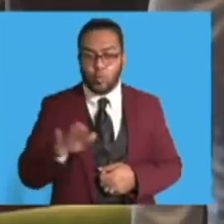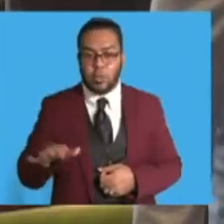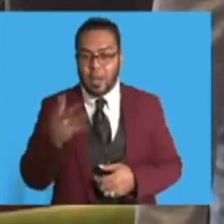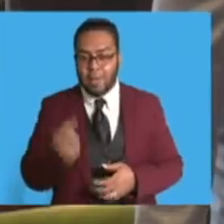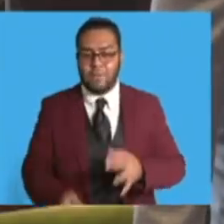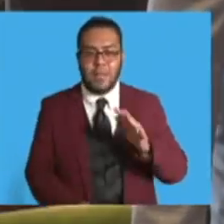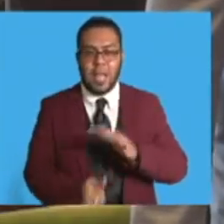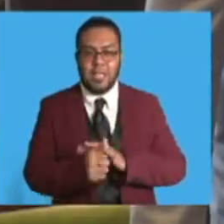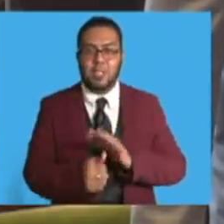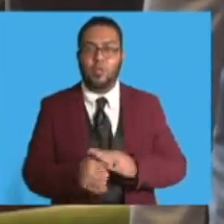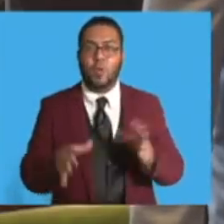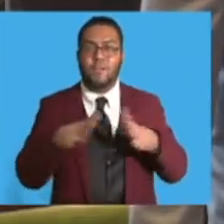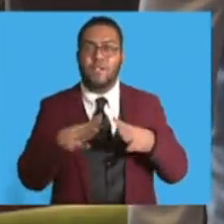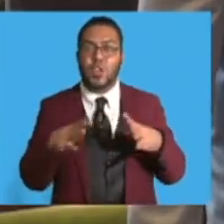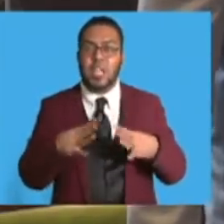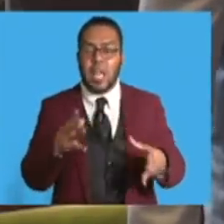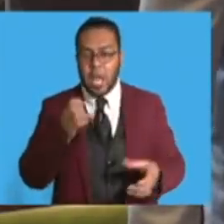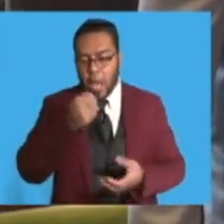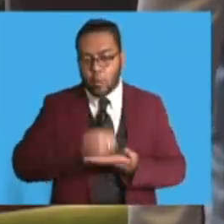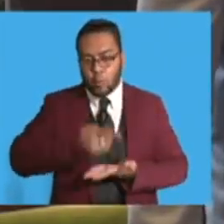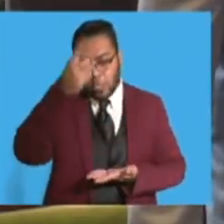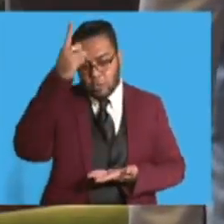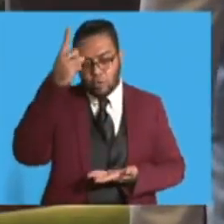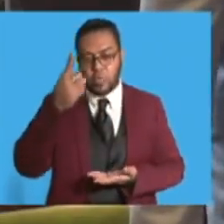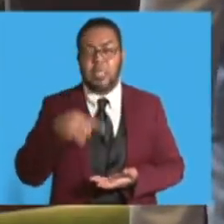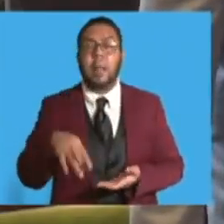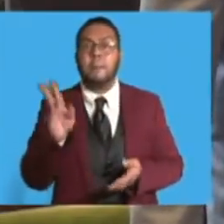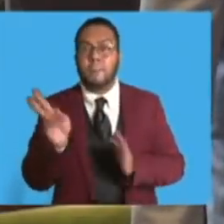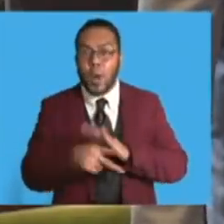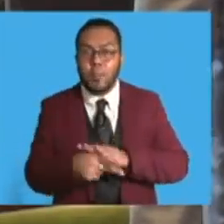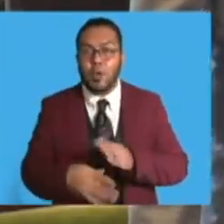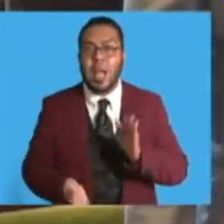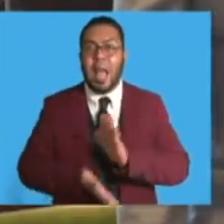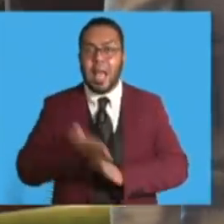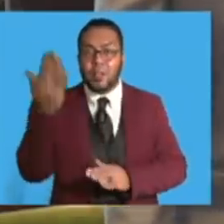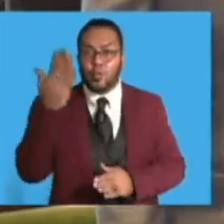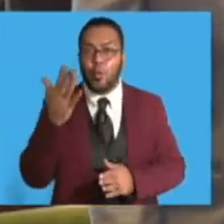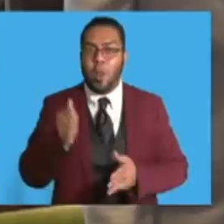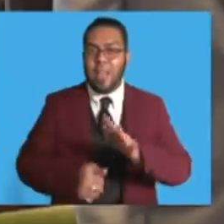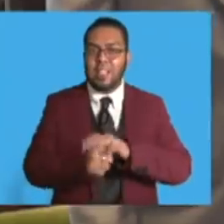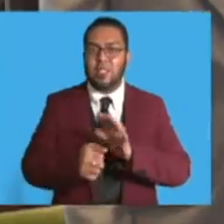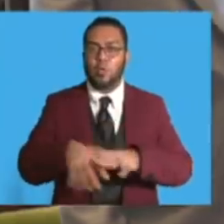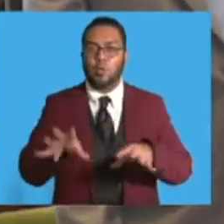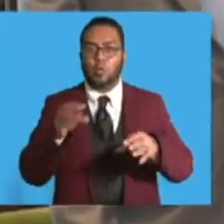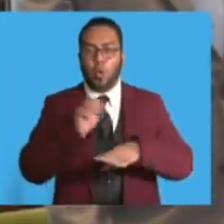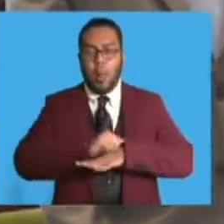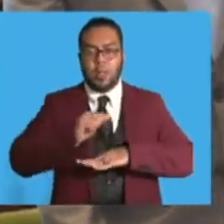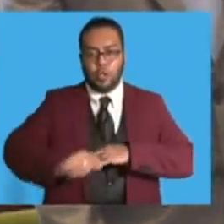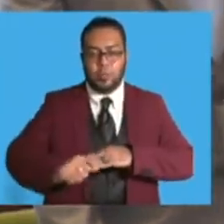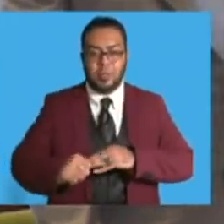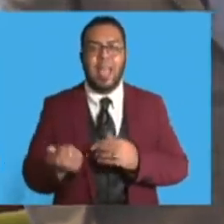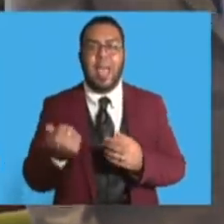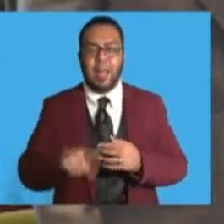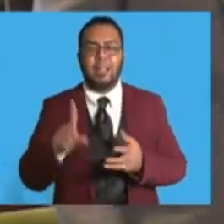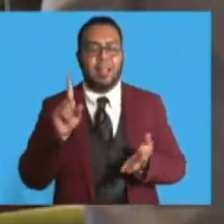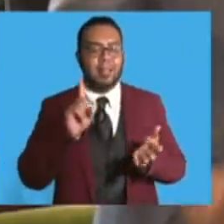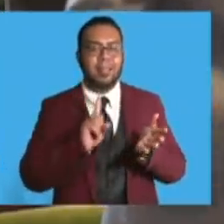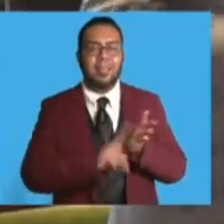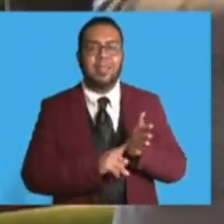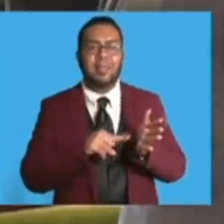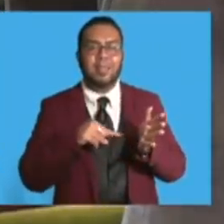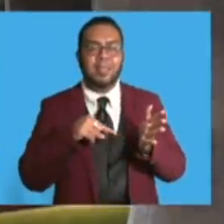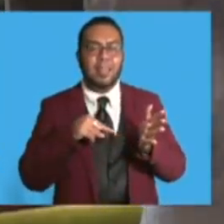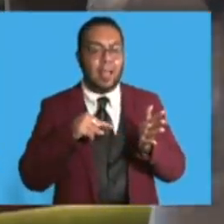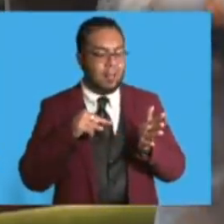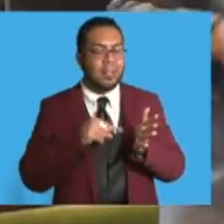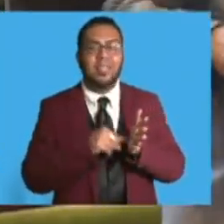access to free education, primary school, secondary school, access to scholarships, and also to TELS loans.